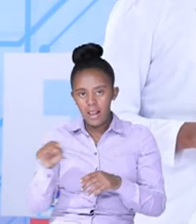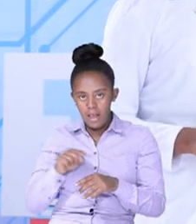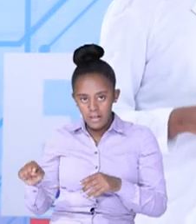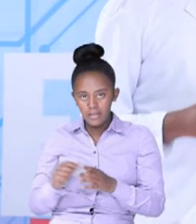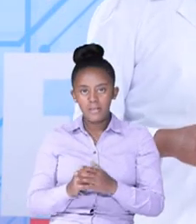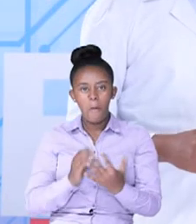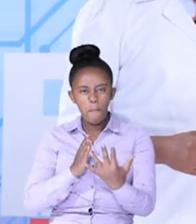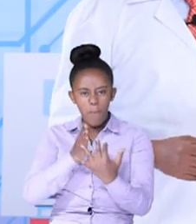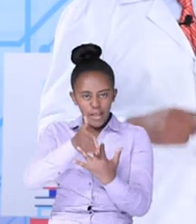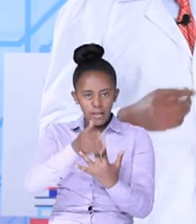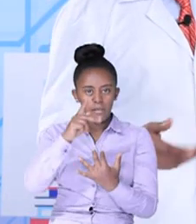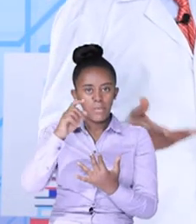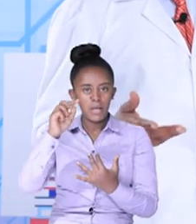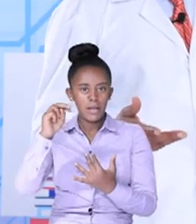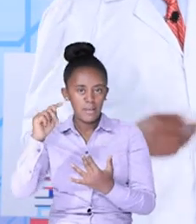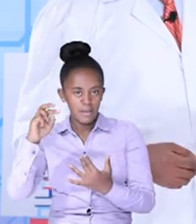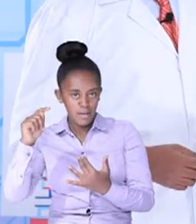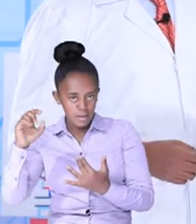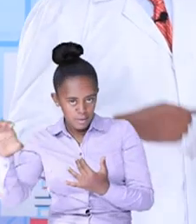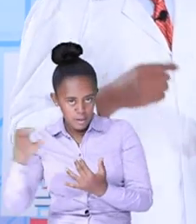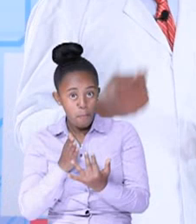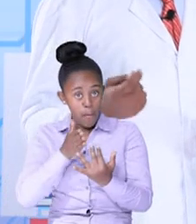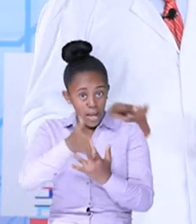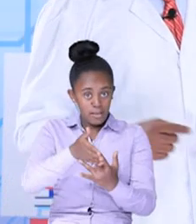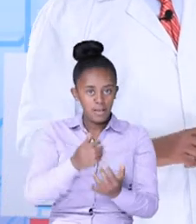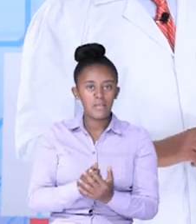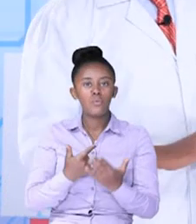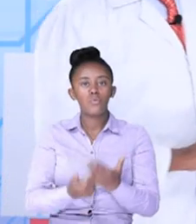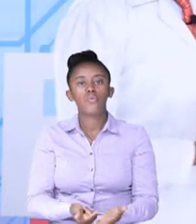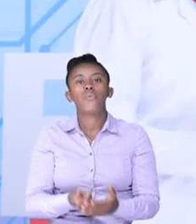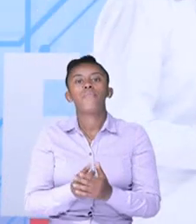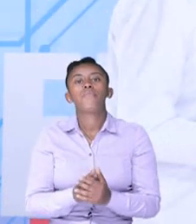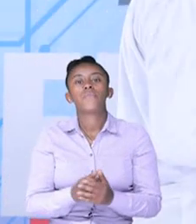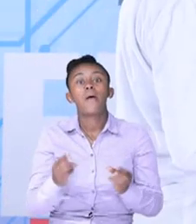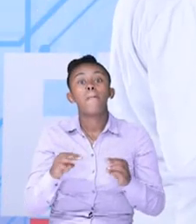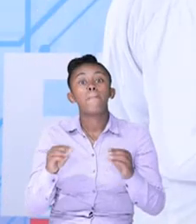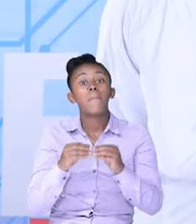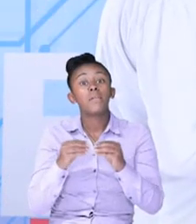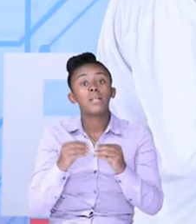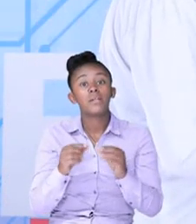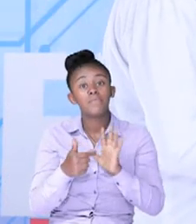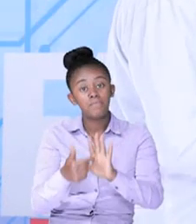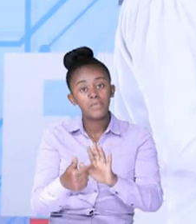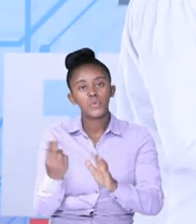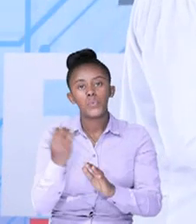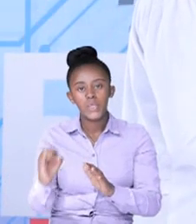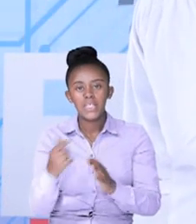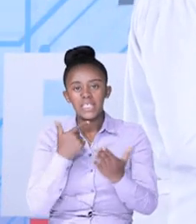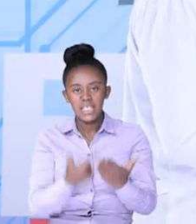penetrate a given cross-sectional area. So, mathematically, it can be represented using this.